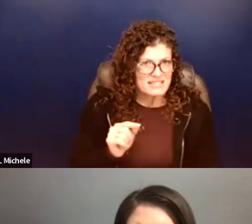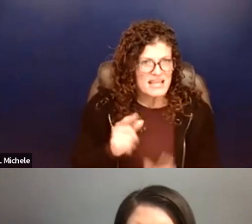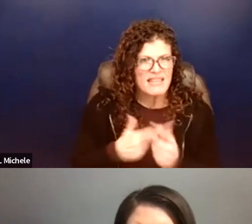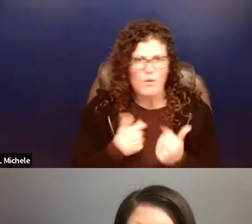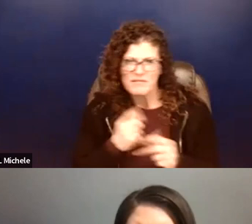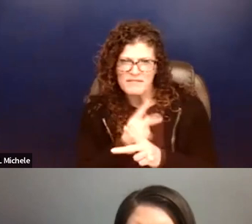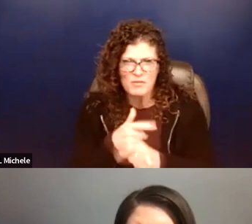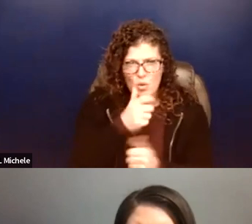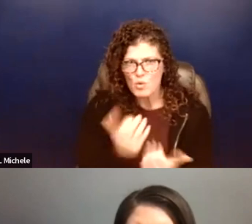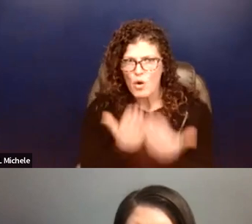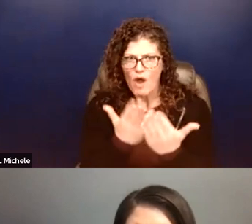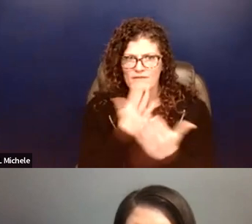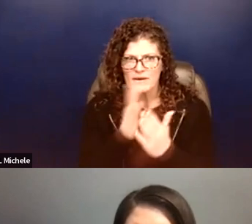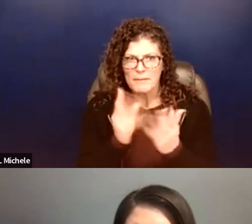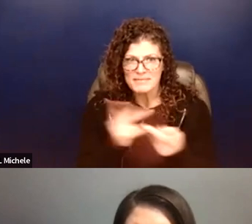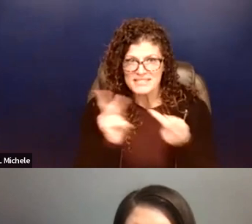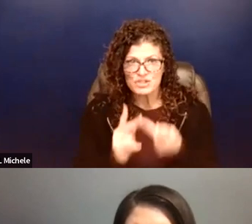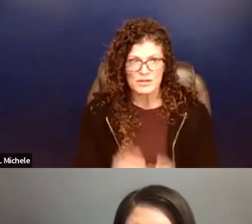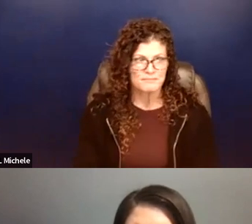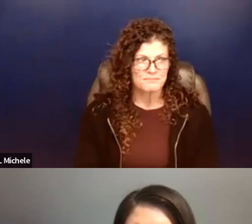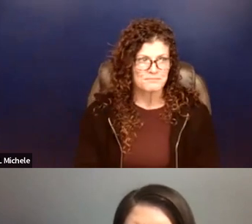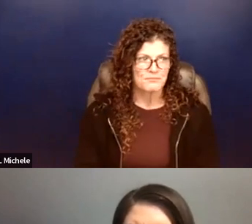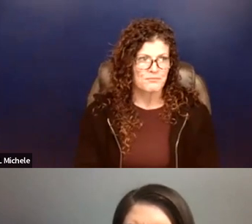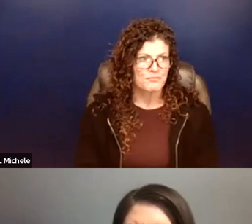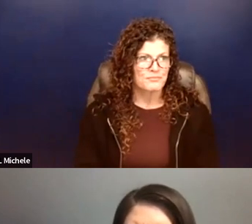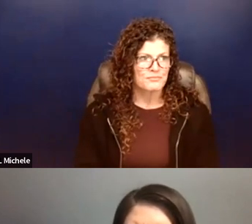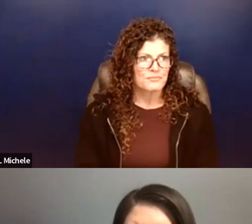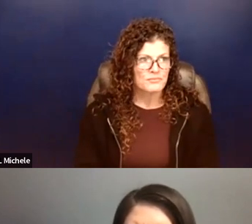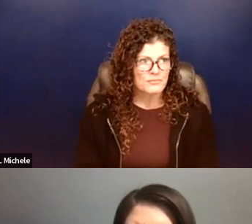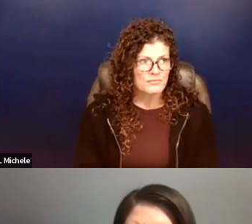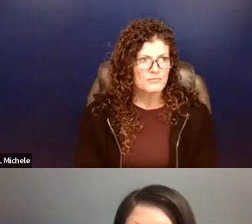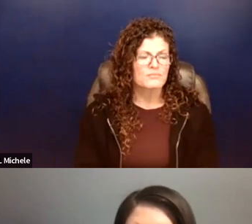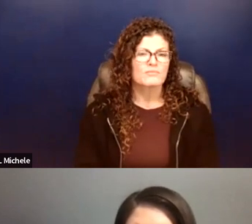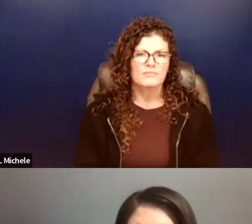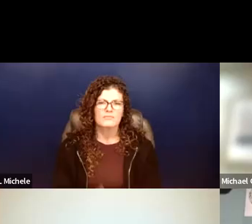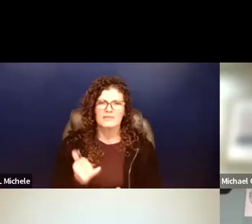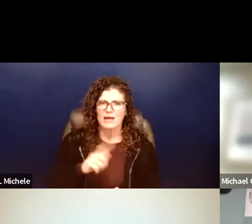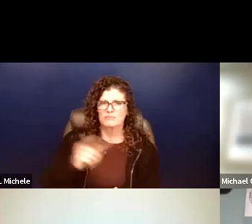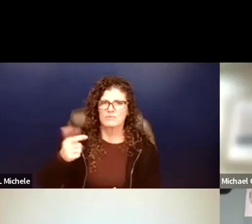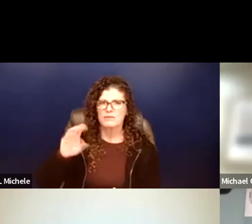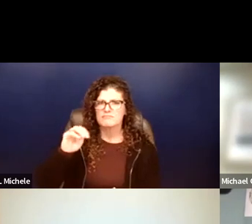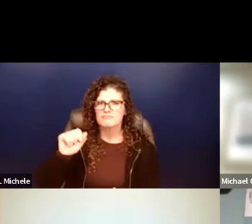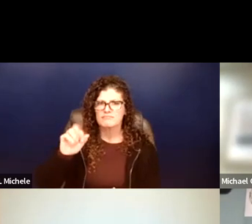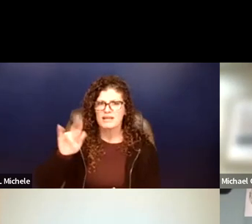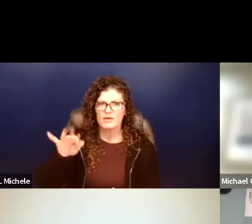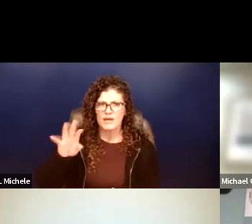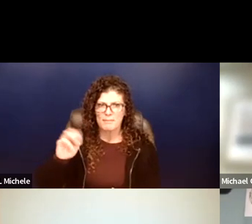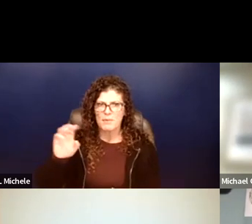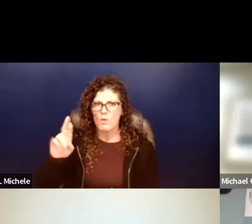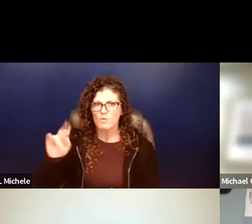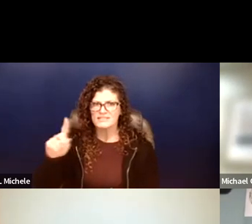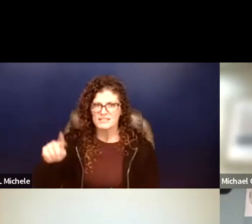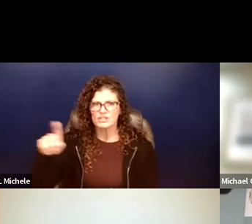the position of superintendent. At this time, I'd like to turn the microphone to Miriam Ortiz, who will moderate our public